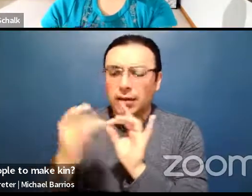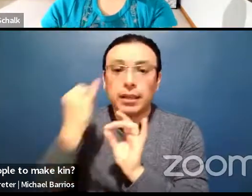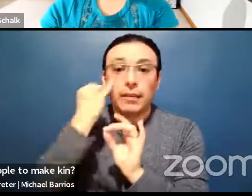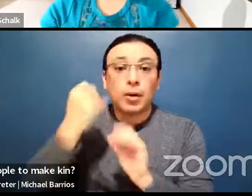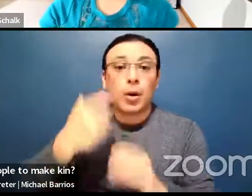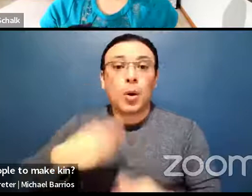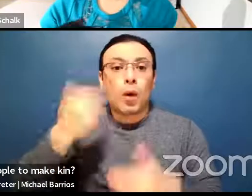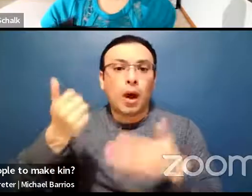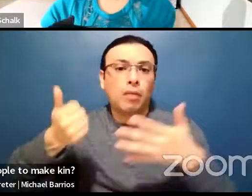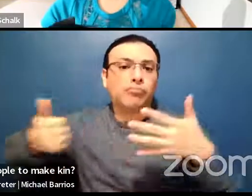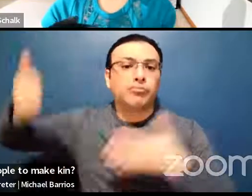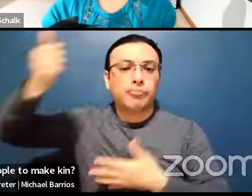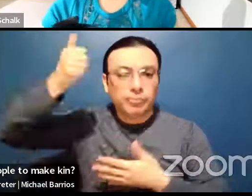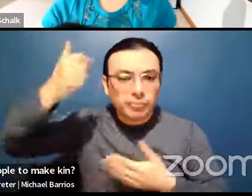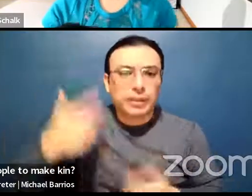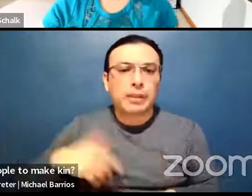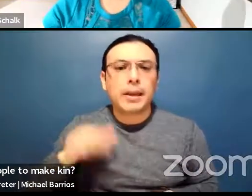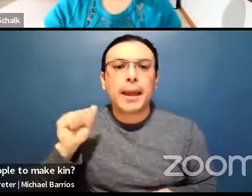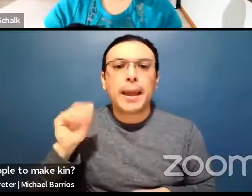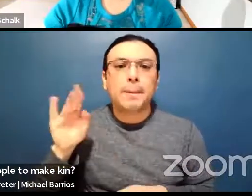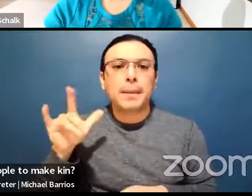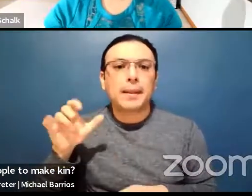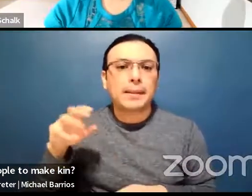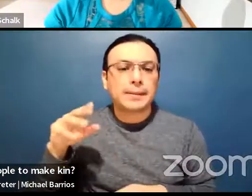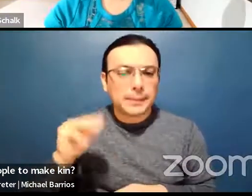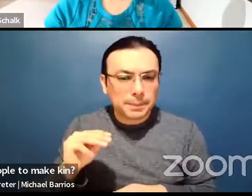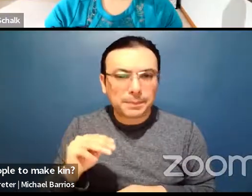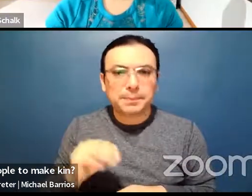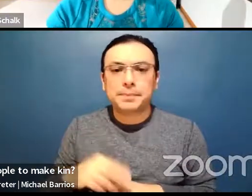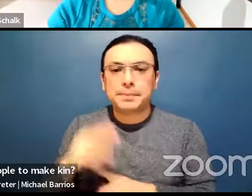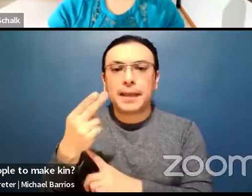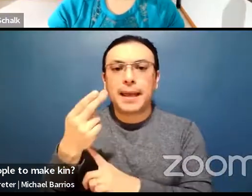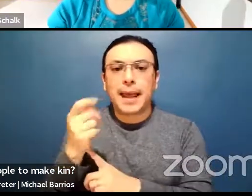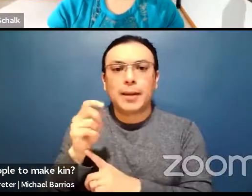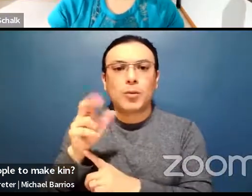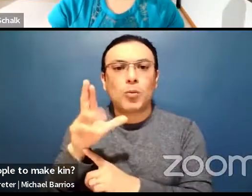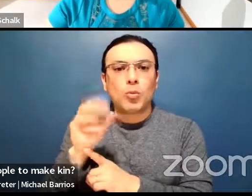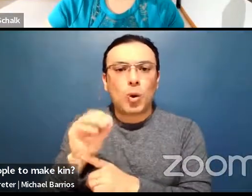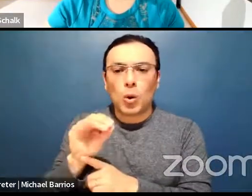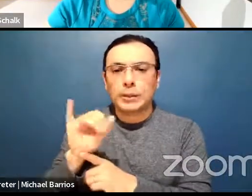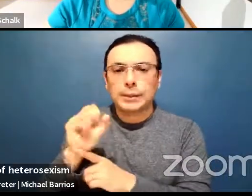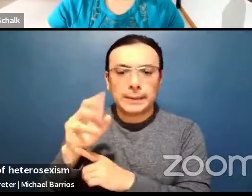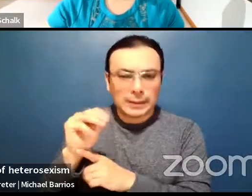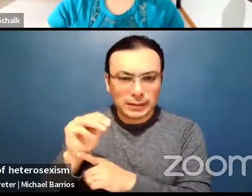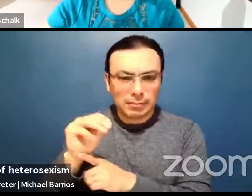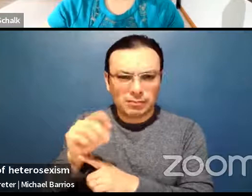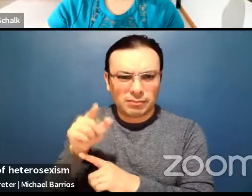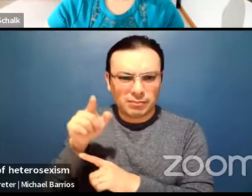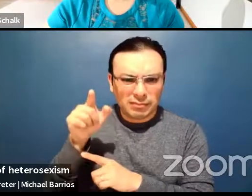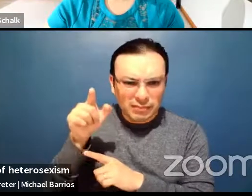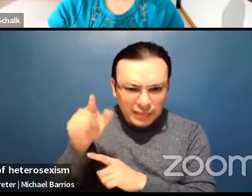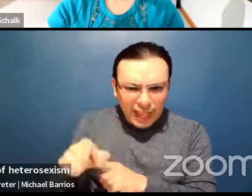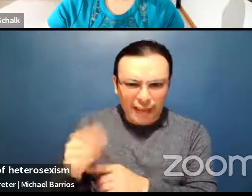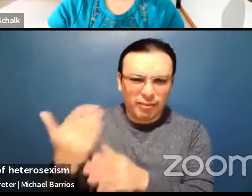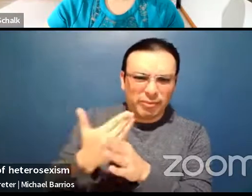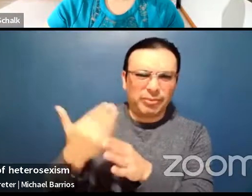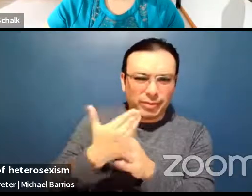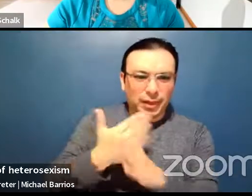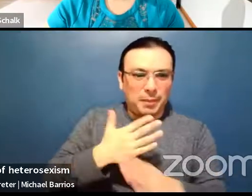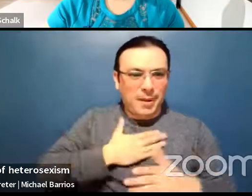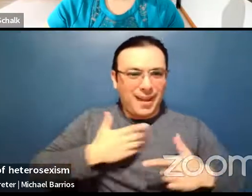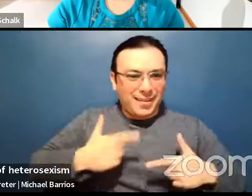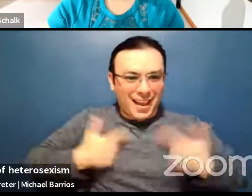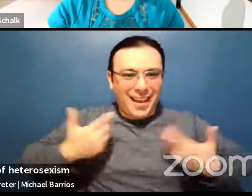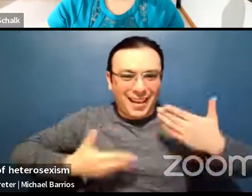and heterosexism so often disrupt the life-sustaining connections we do create, the ways we love each